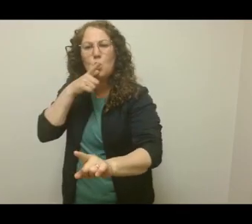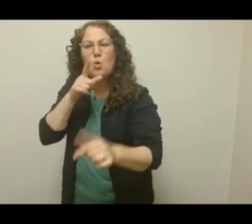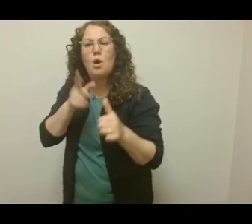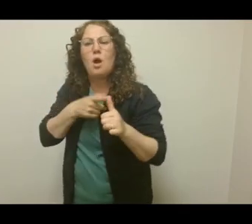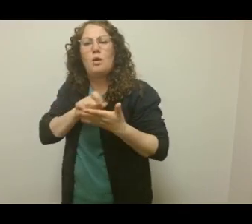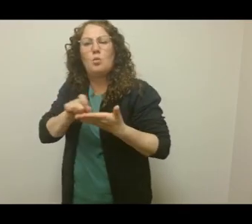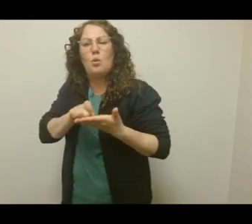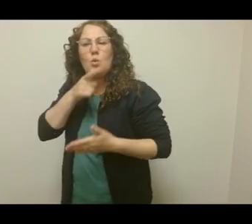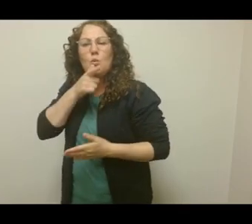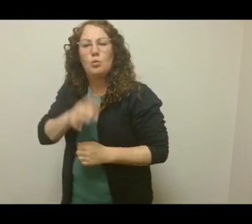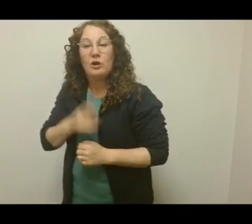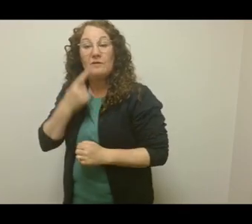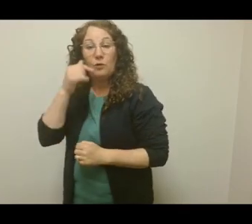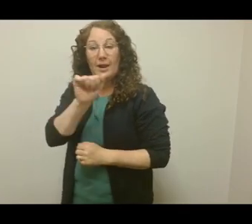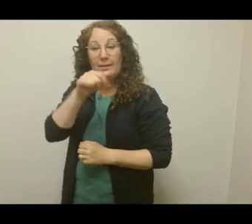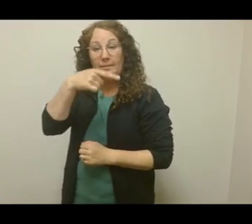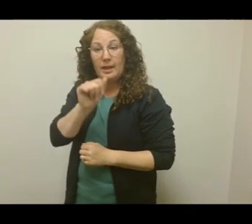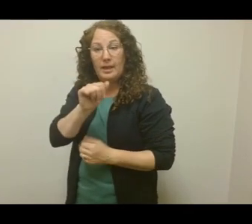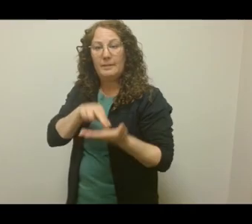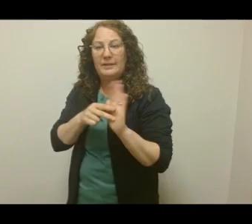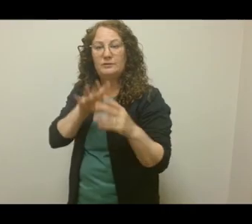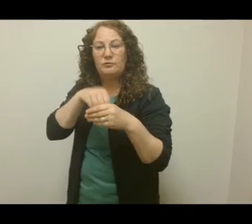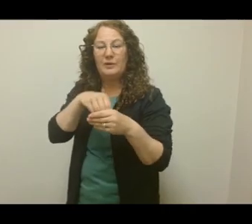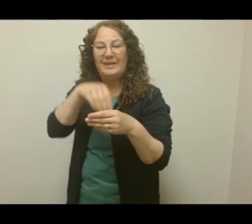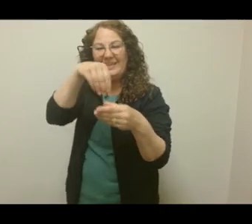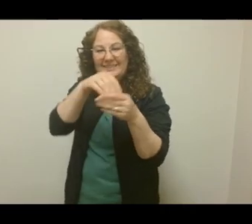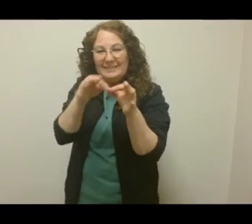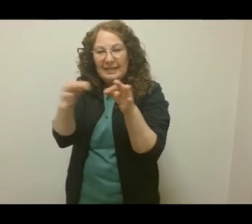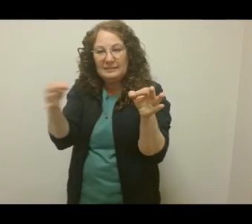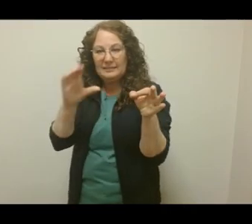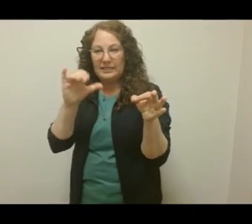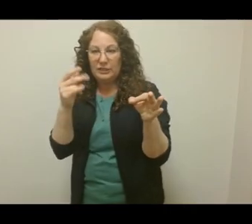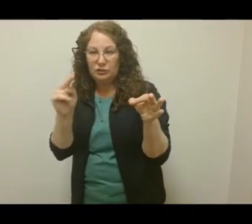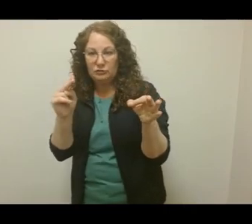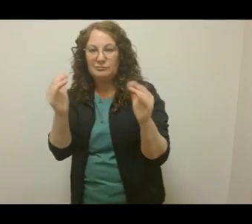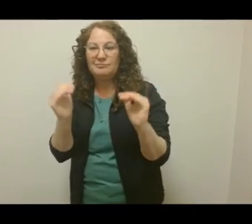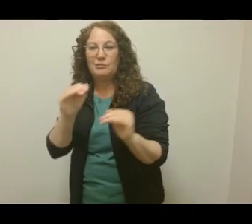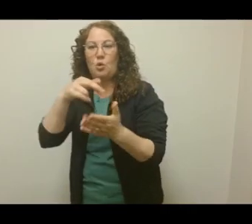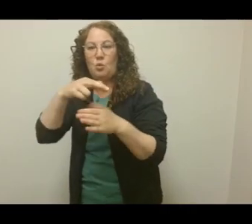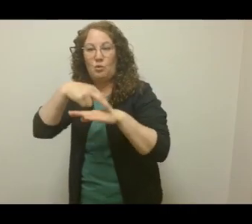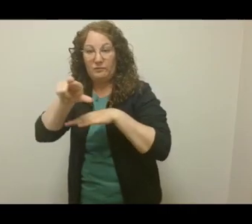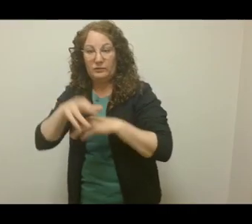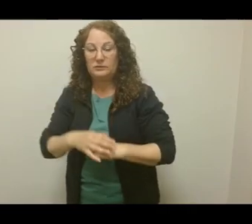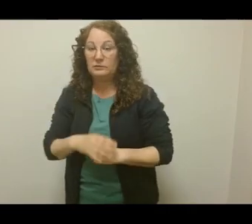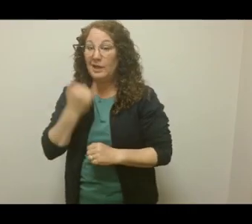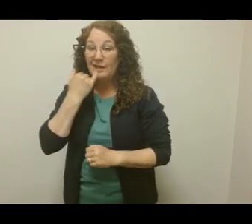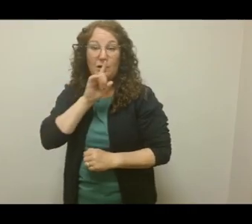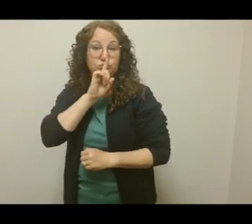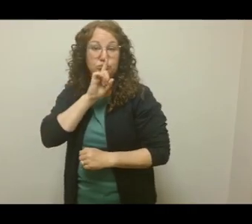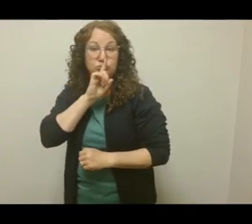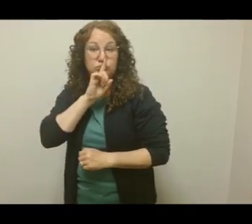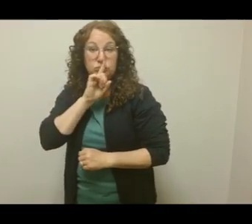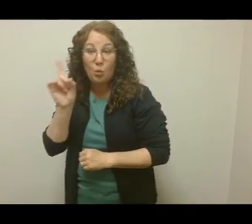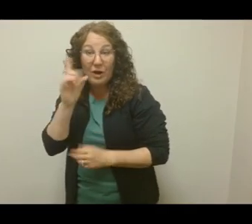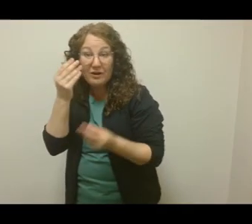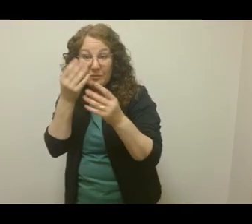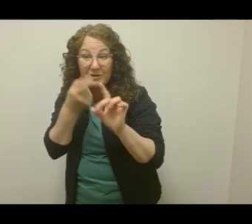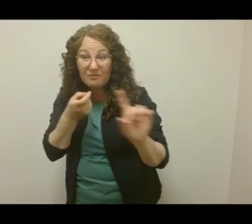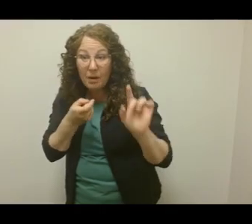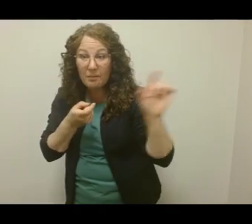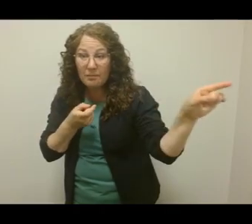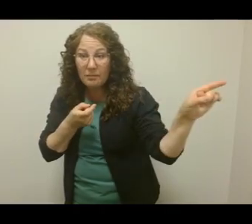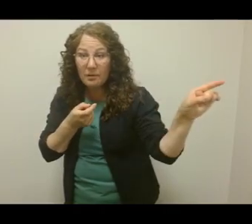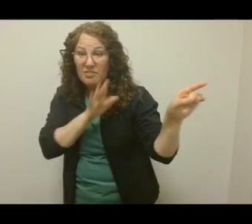APA, this includes, like we've talked about, an in-text citation and a reference. If you don't give credit to the original author for their words